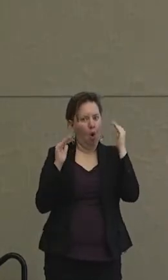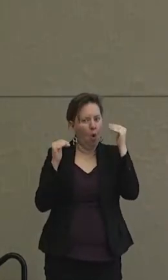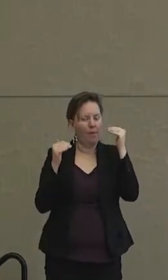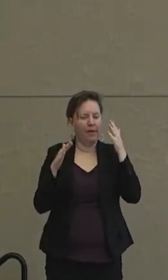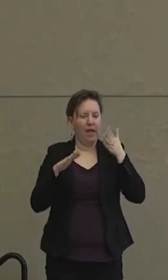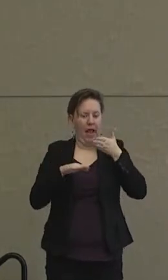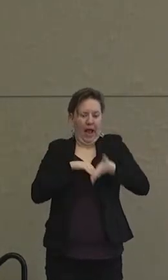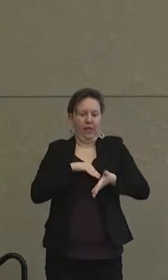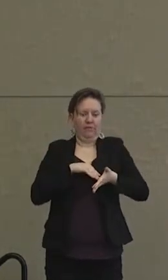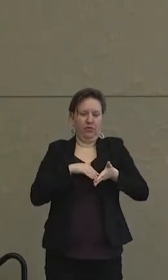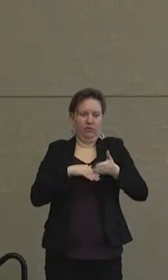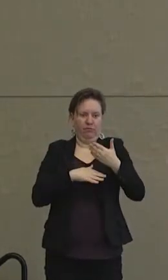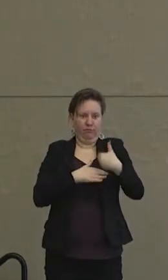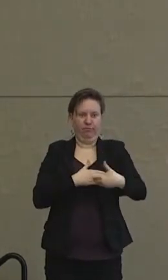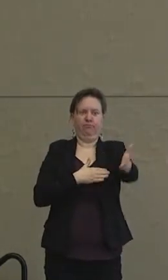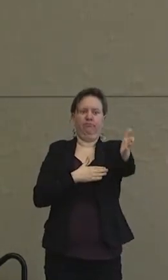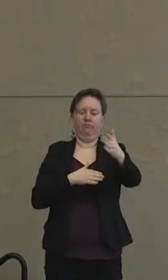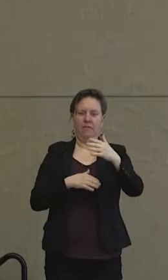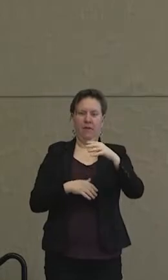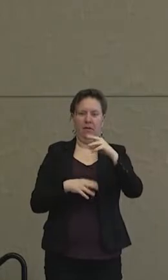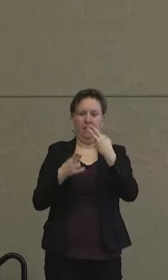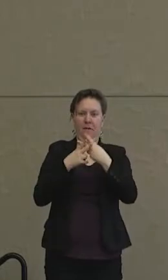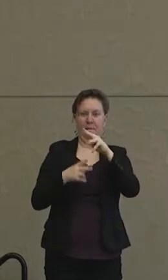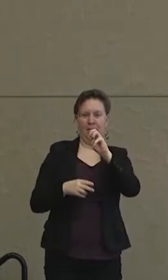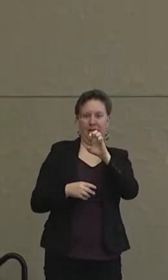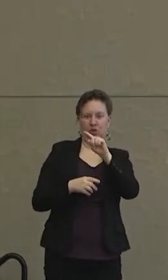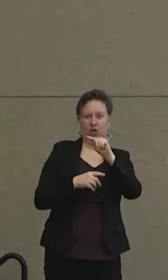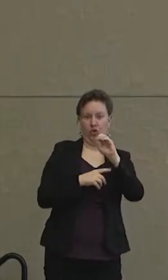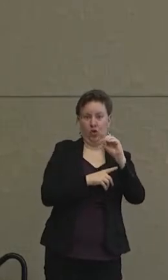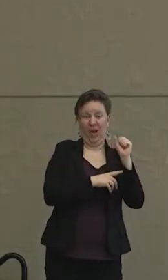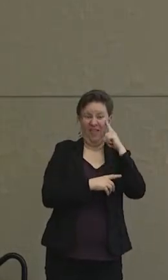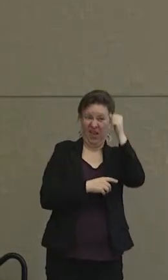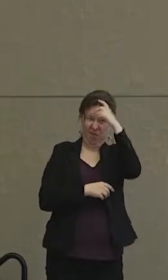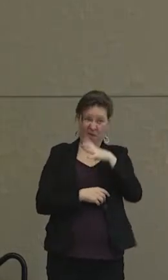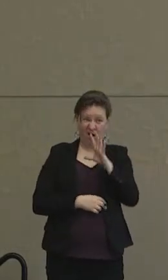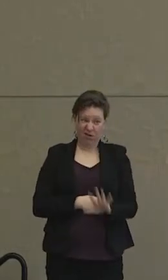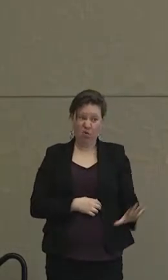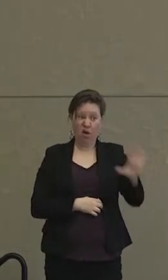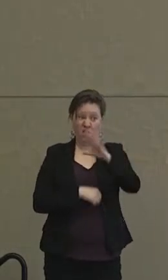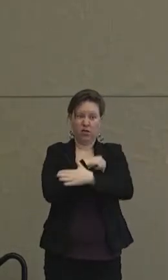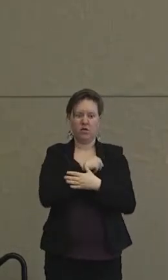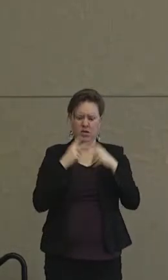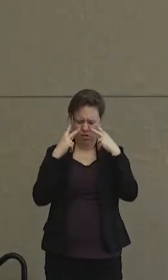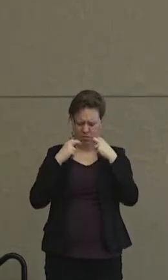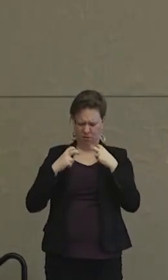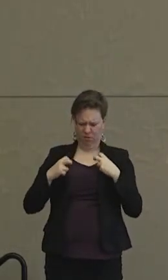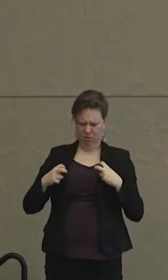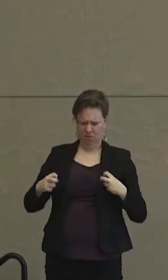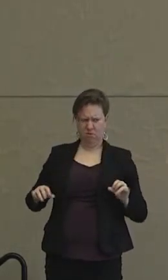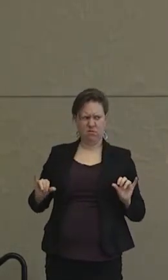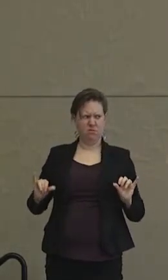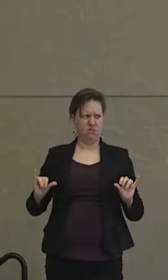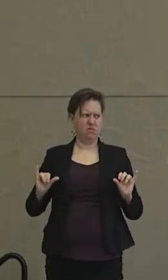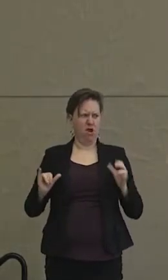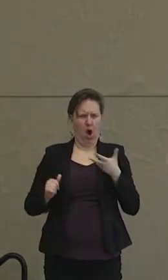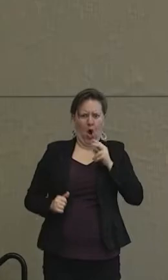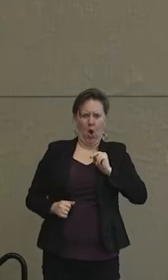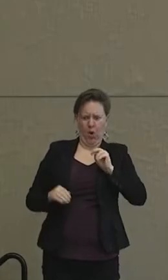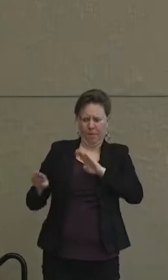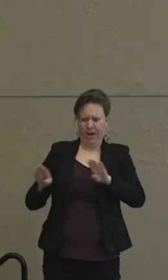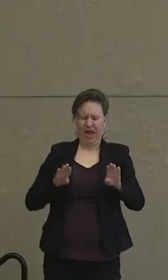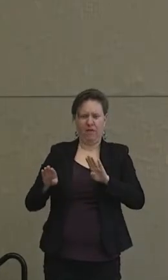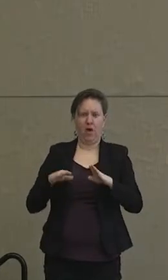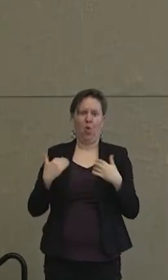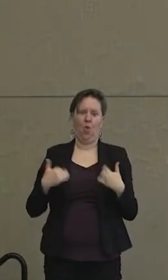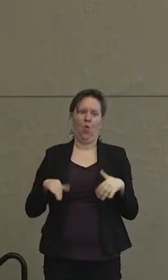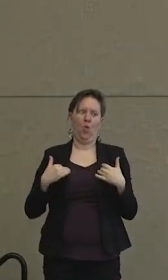post Me Too, I think men across the country, we've been examining our own behavior. And man, have